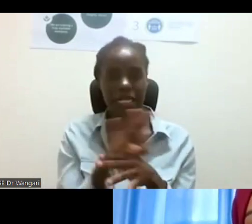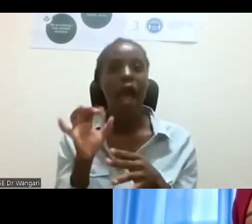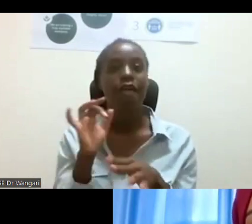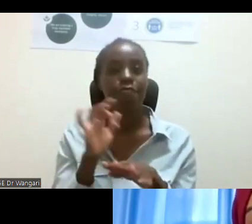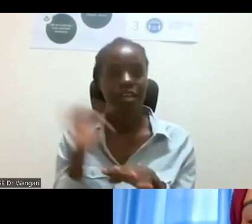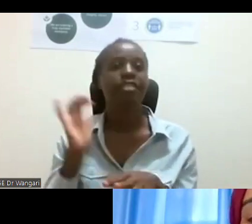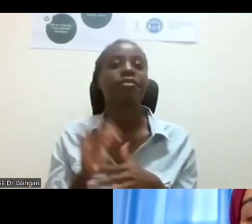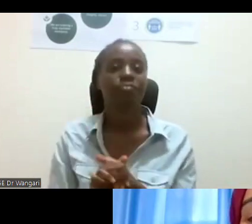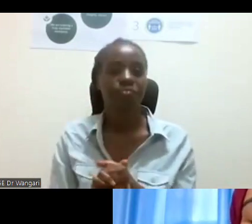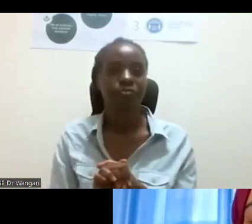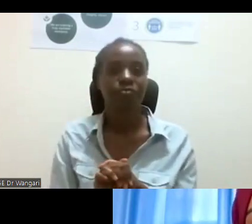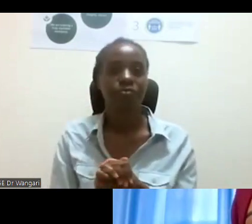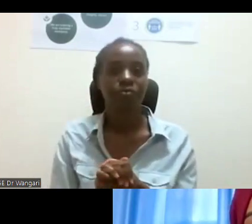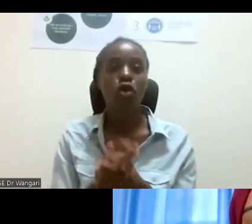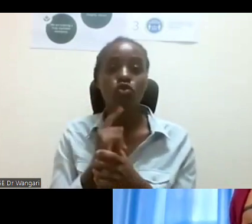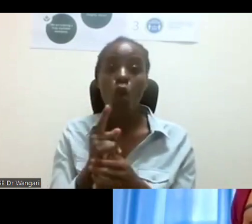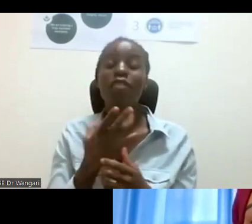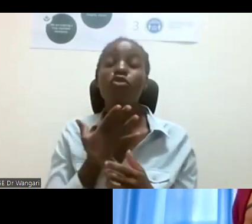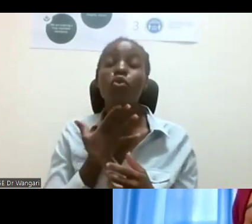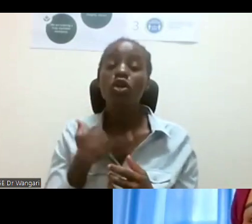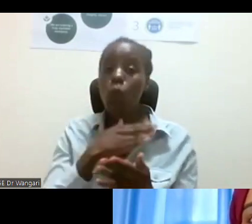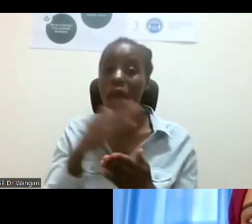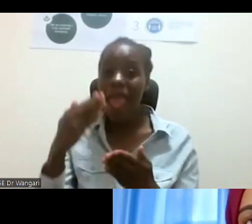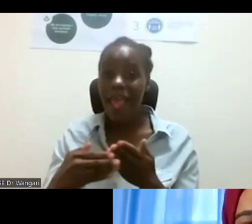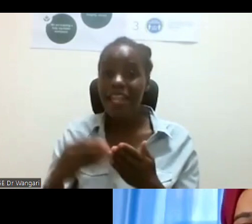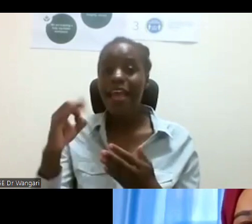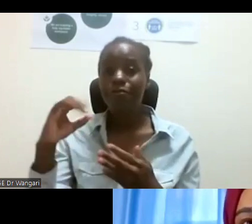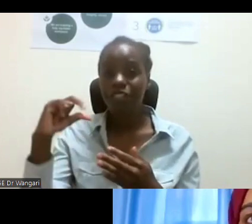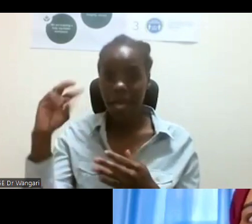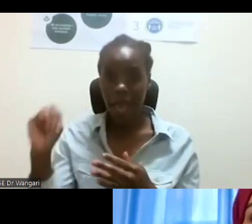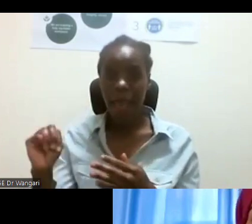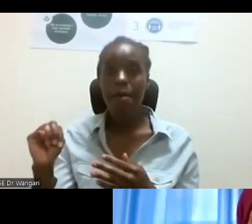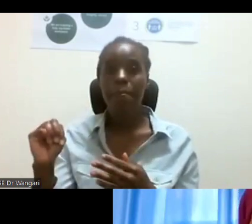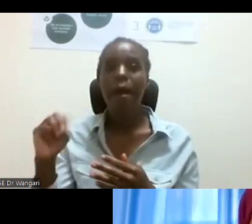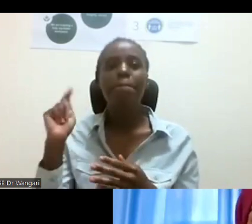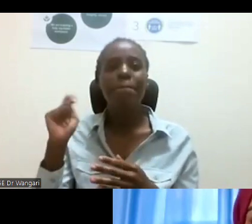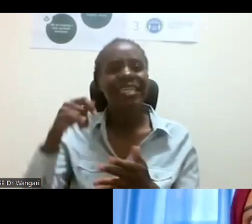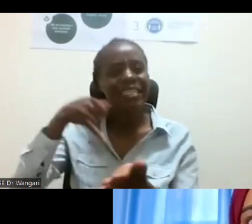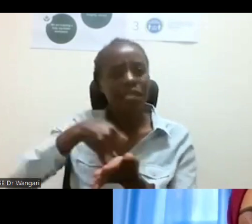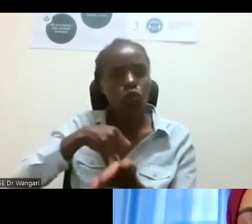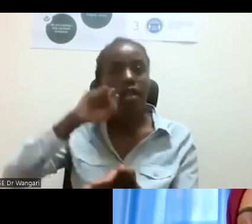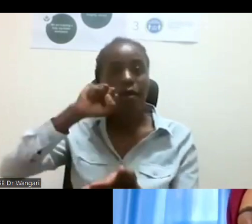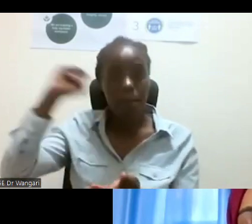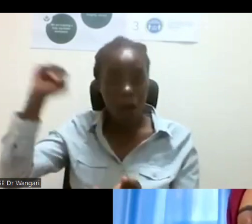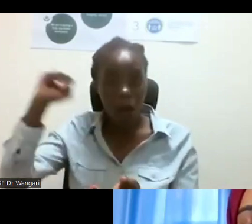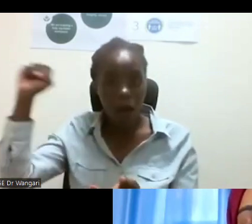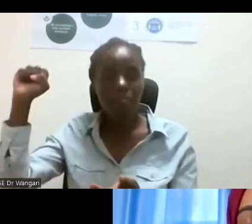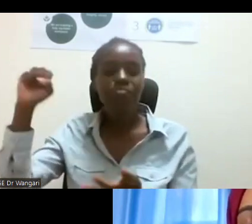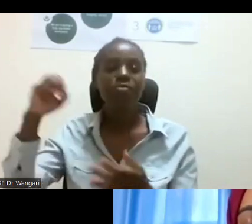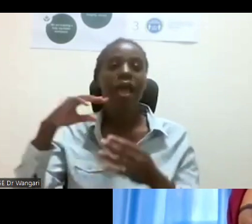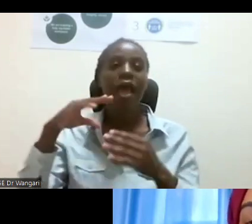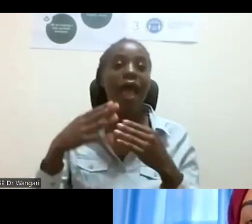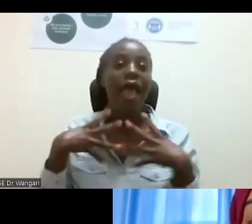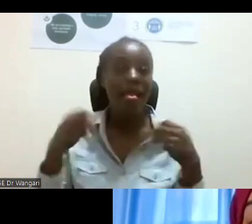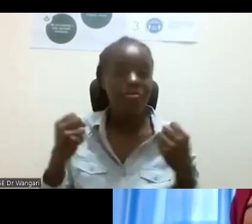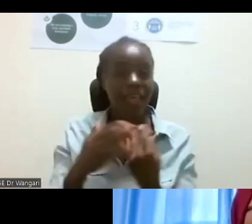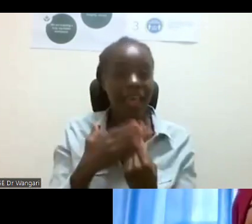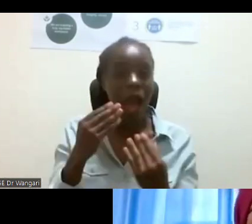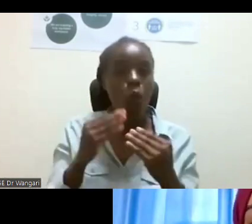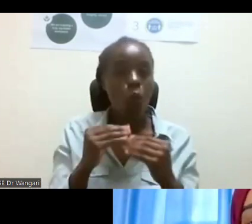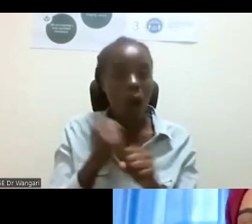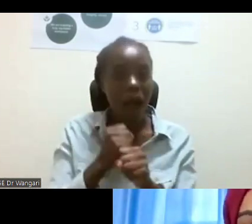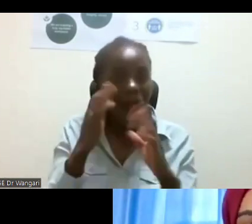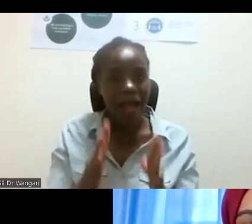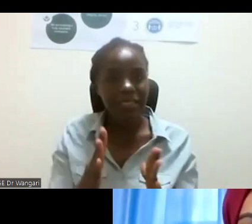requires the involvement of not only the politicians, healthcare workers, communities, but a